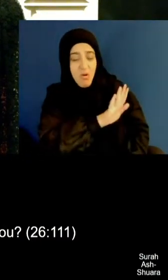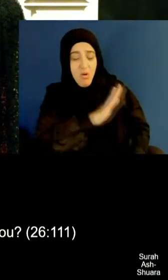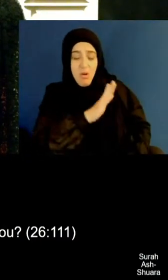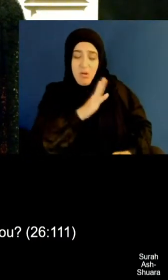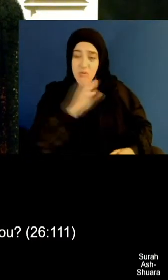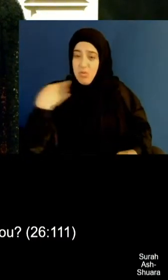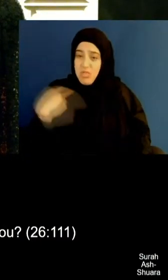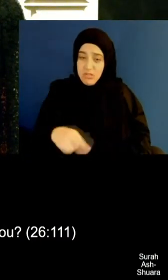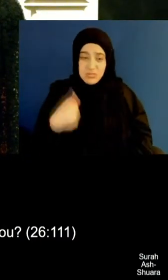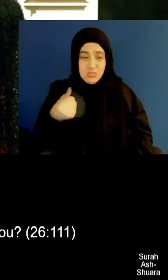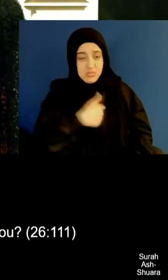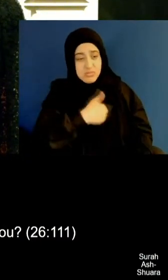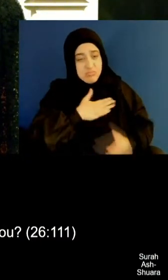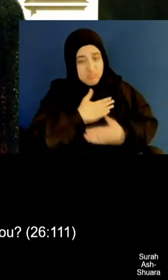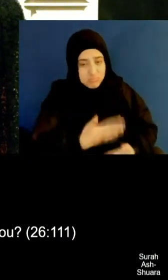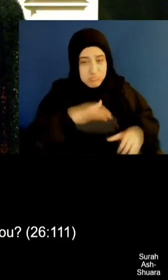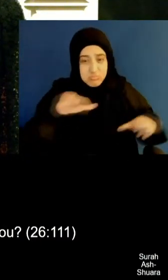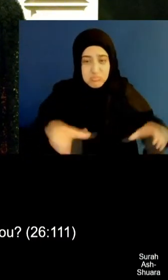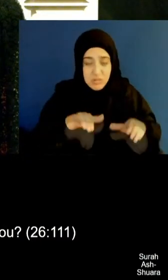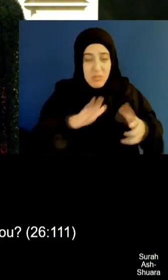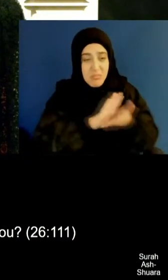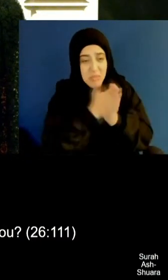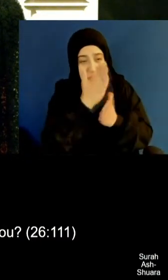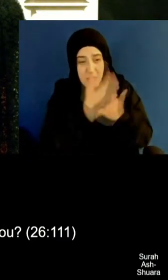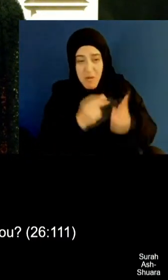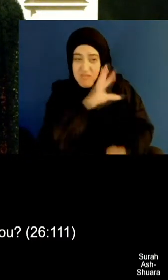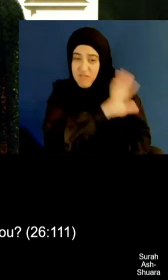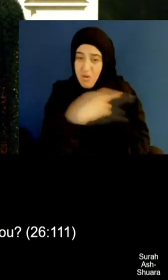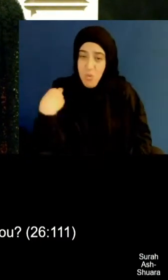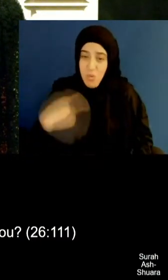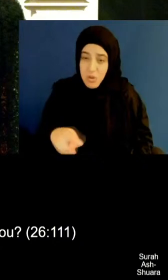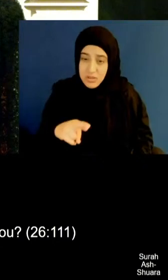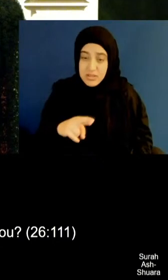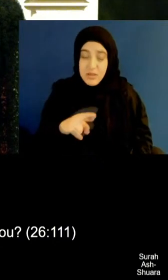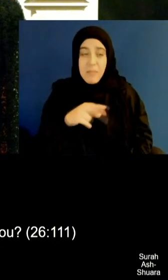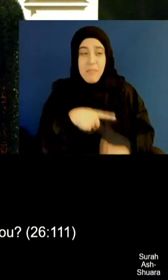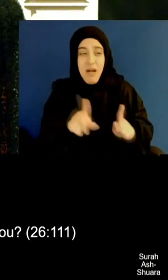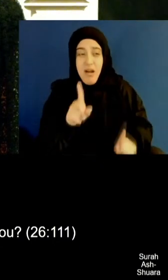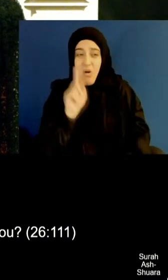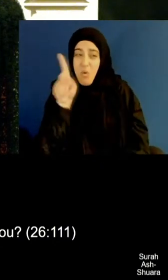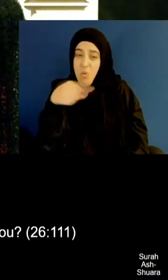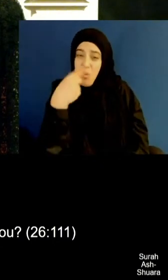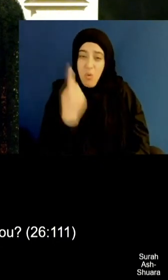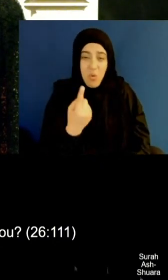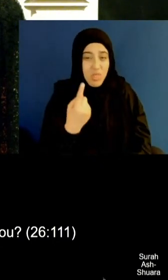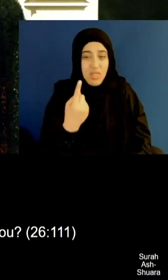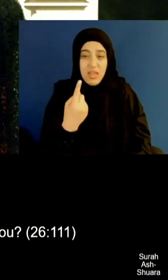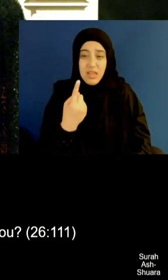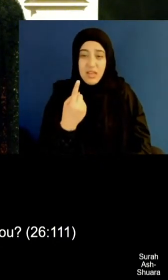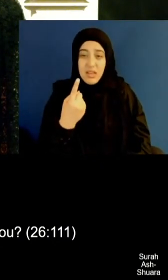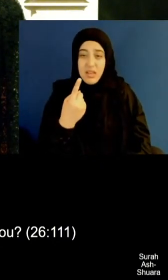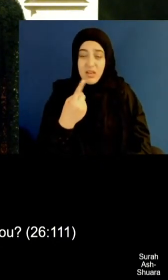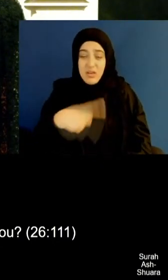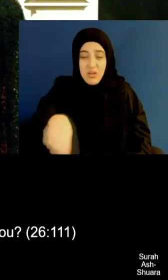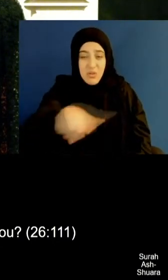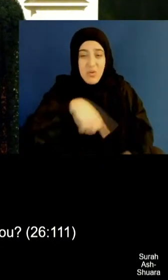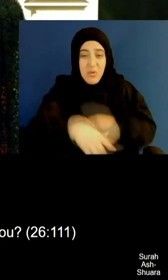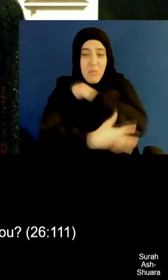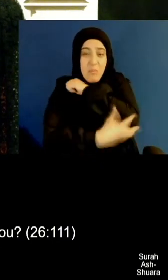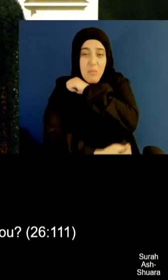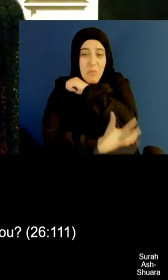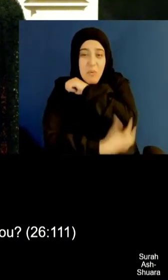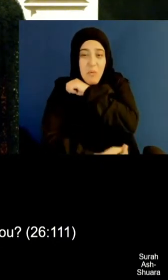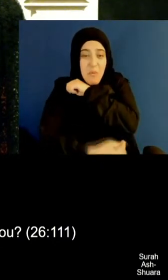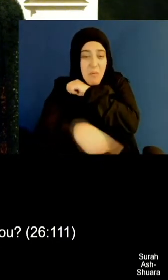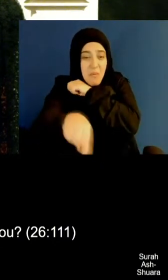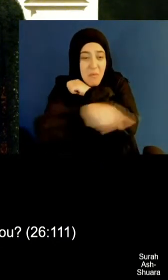religion, when only, quote unquote, when only the poor class of the society follow